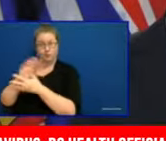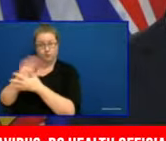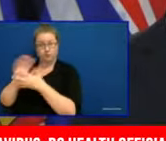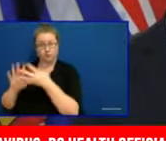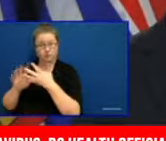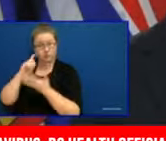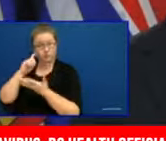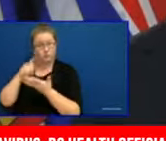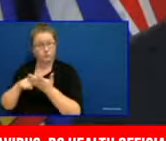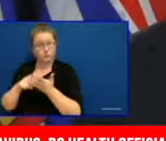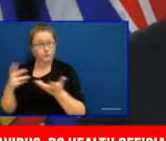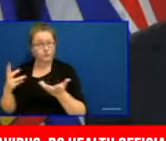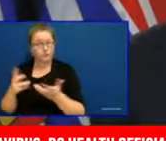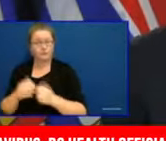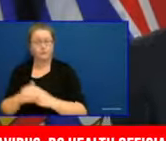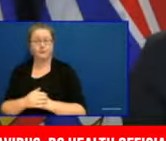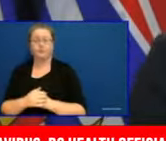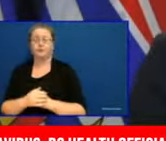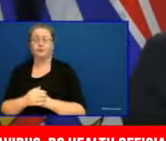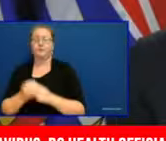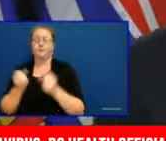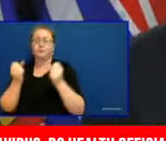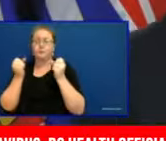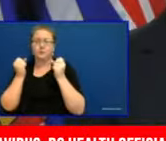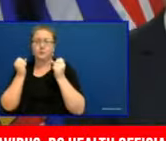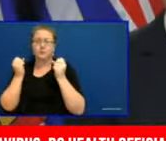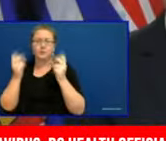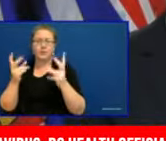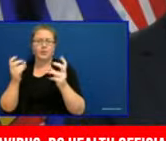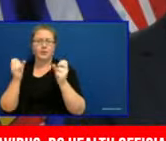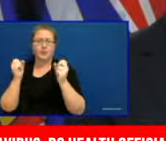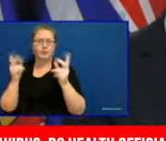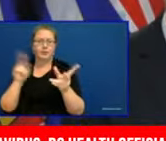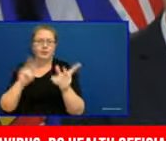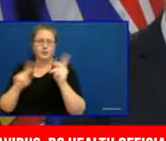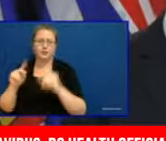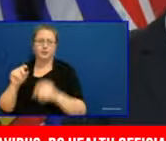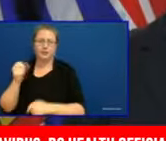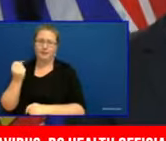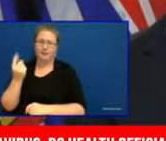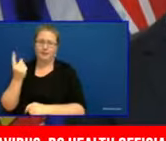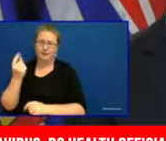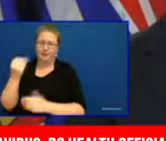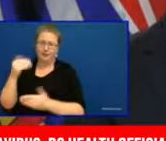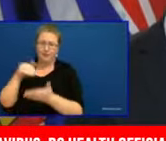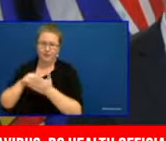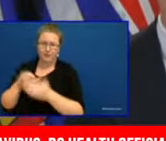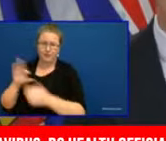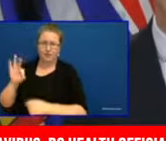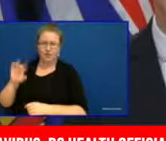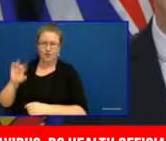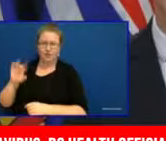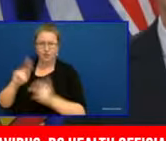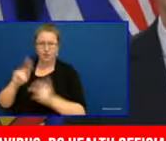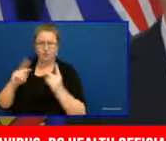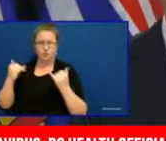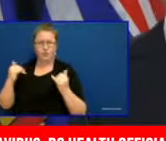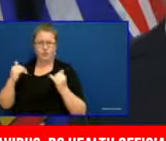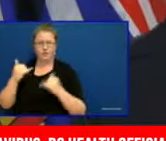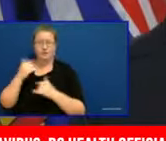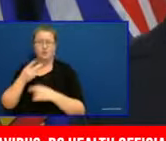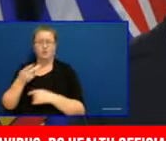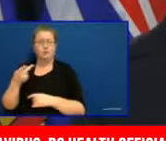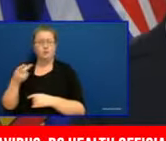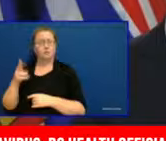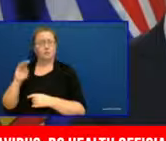and in the numbers today, the many people, the 11,091 people who are currently under public